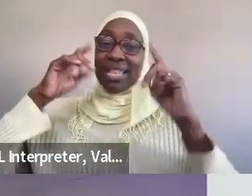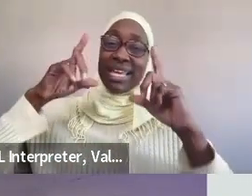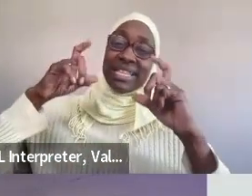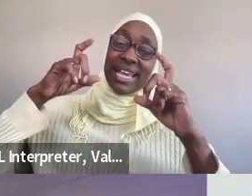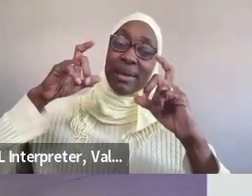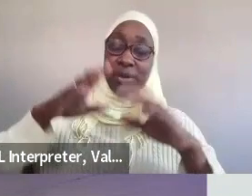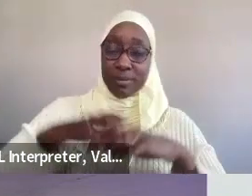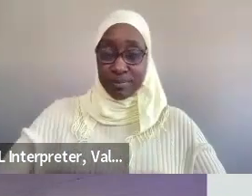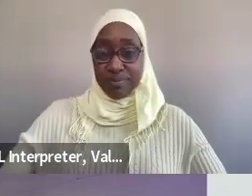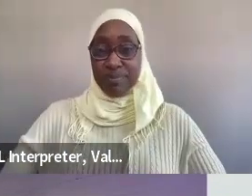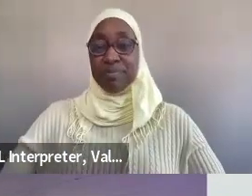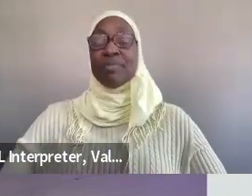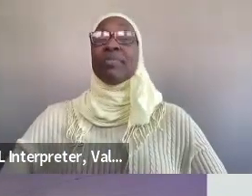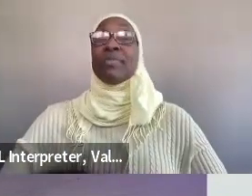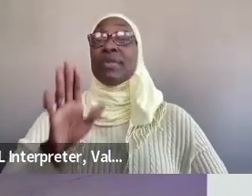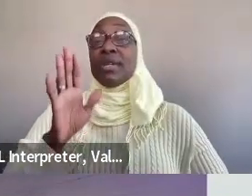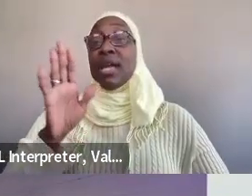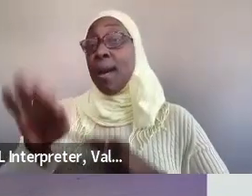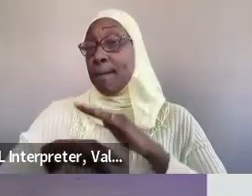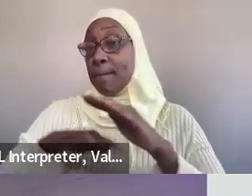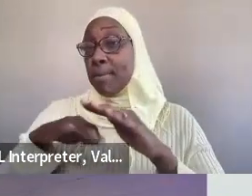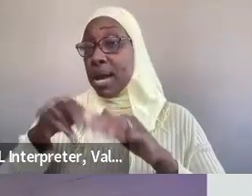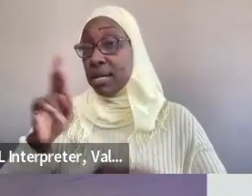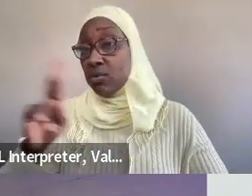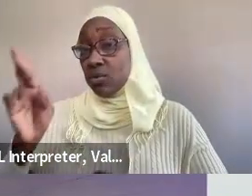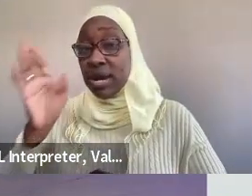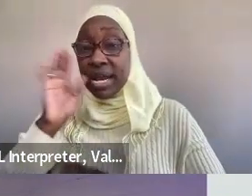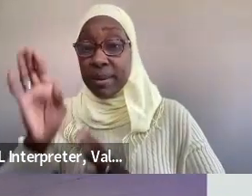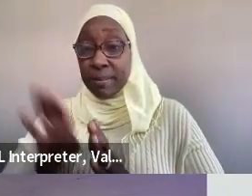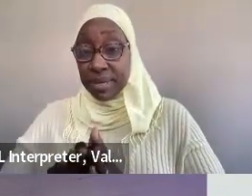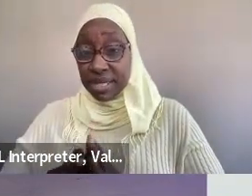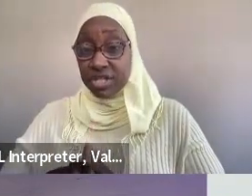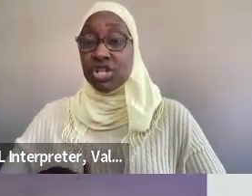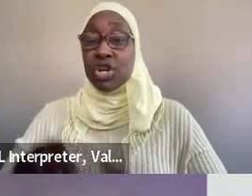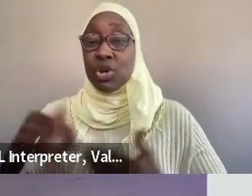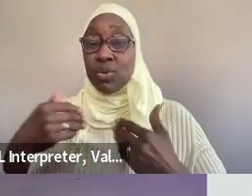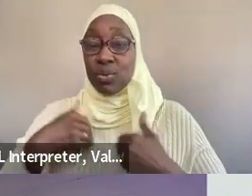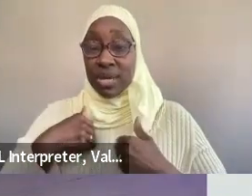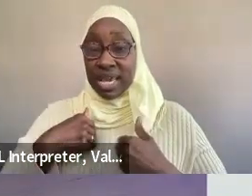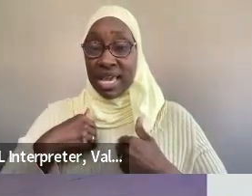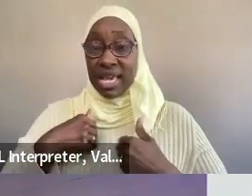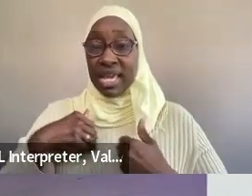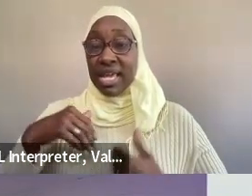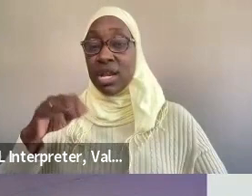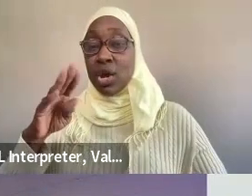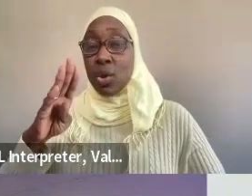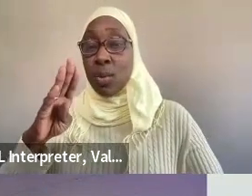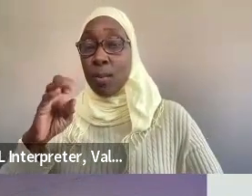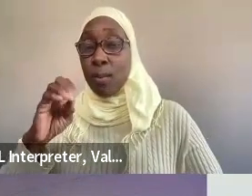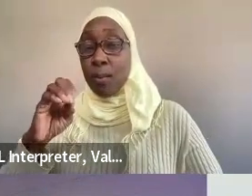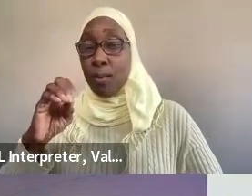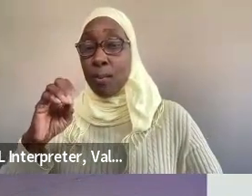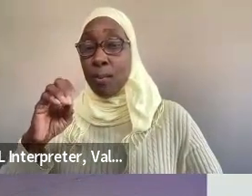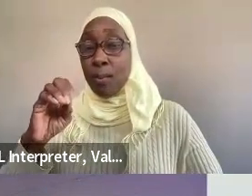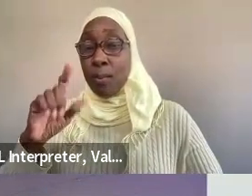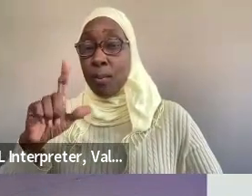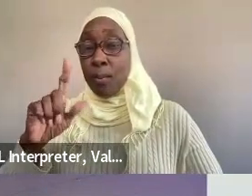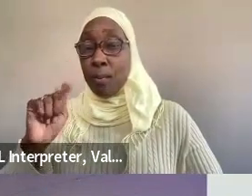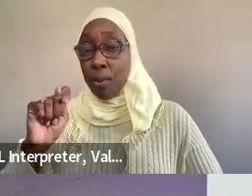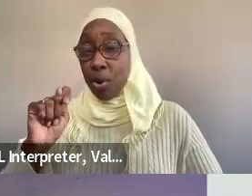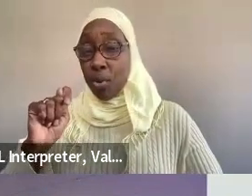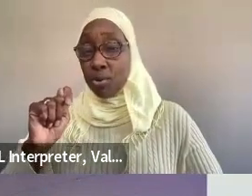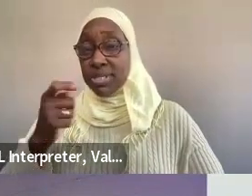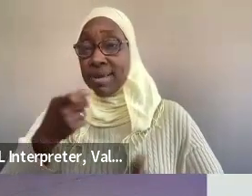picture is from an event we had with Volt Hockey at the Boston Self-Help Center, which was created by